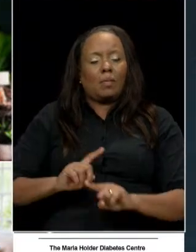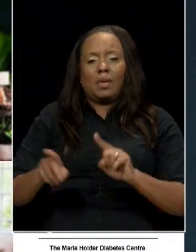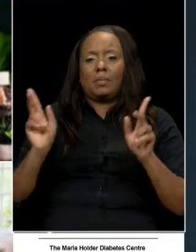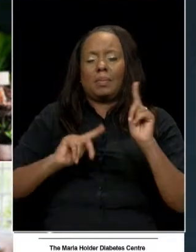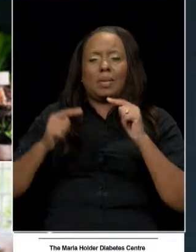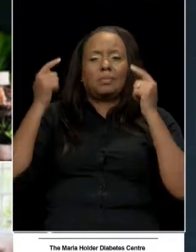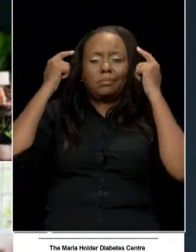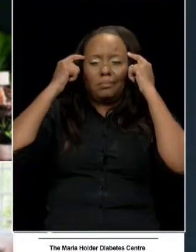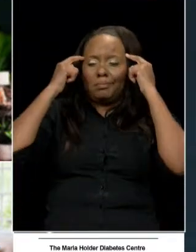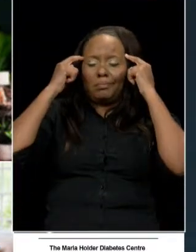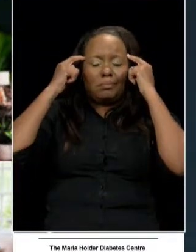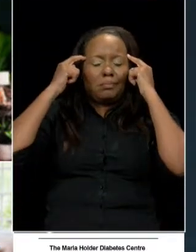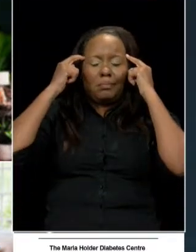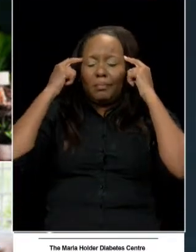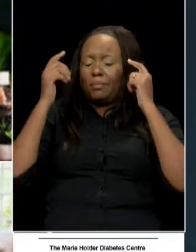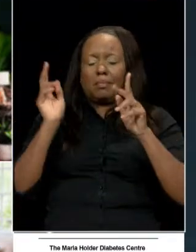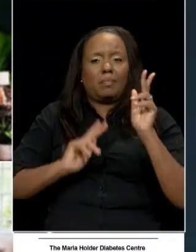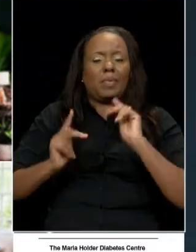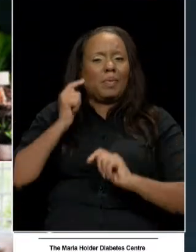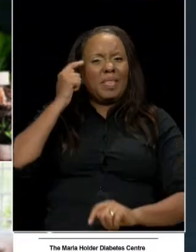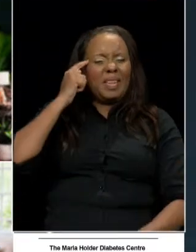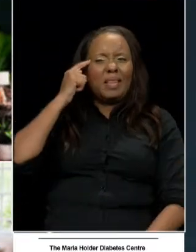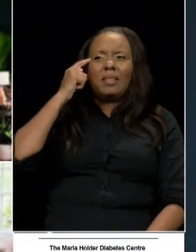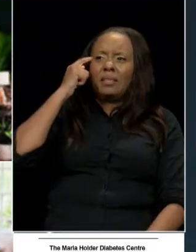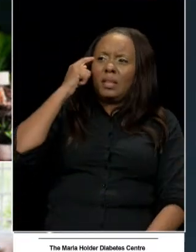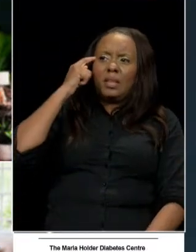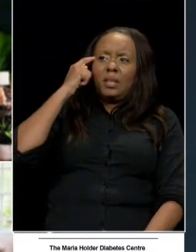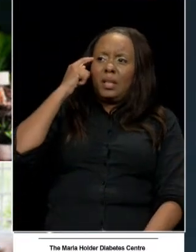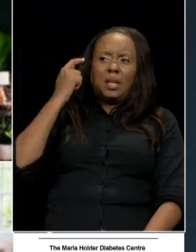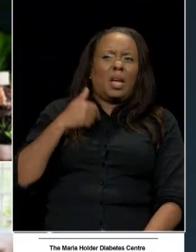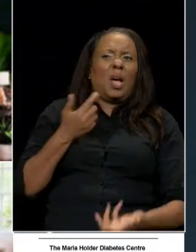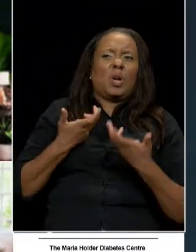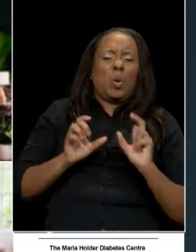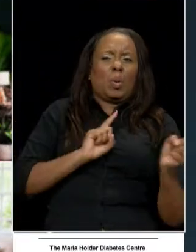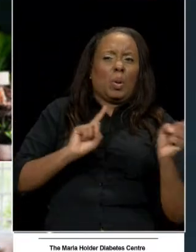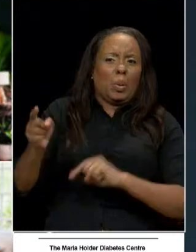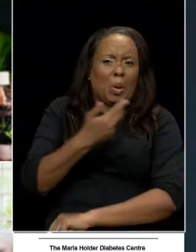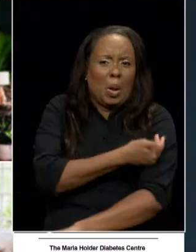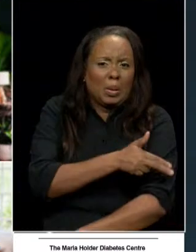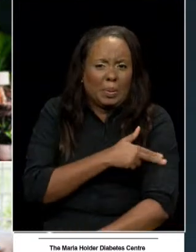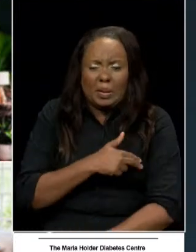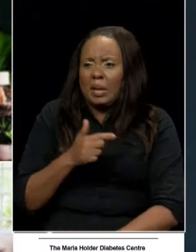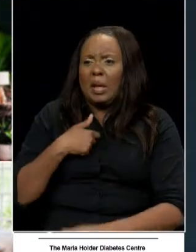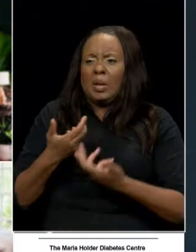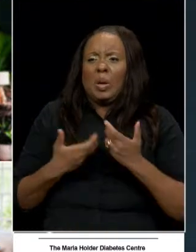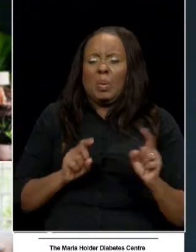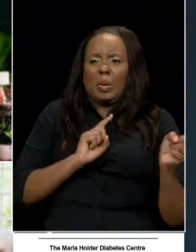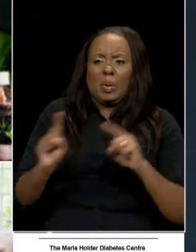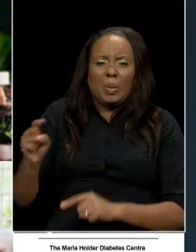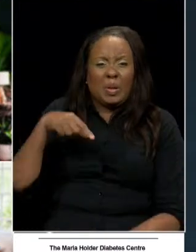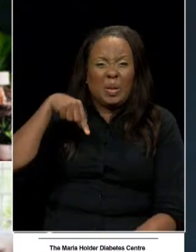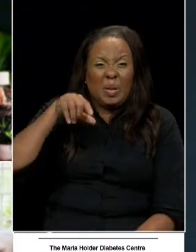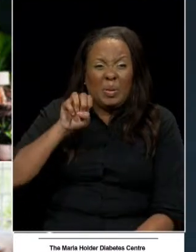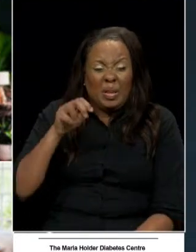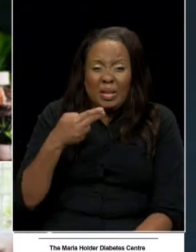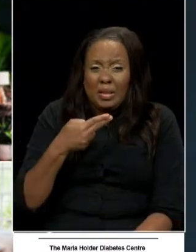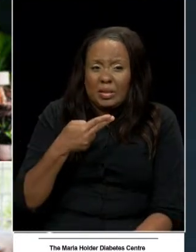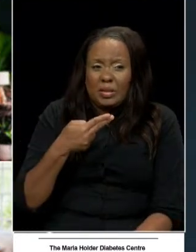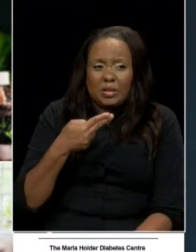that persists. You know, it's very easy to propagate these kinds of perceptions.